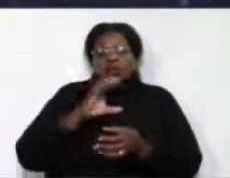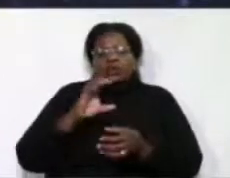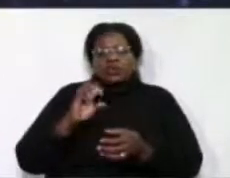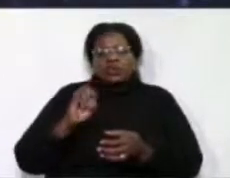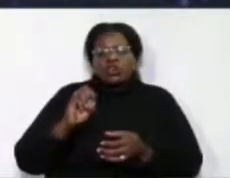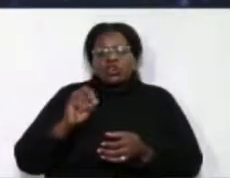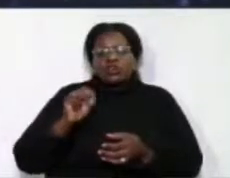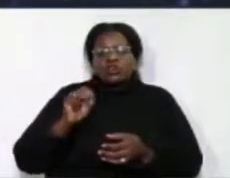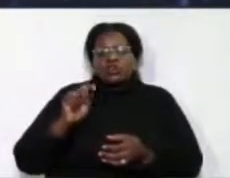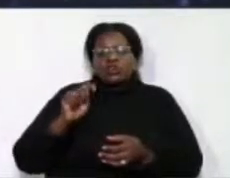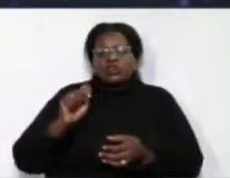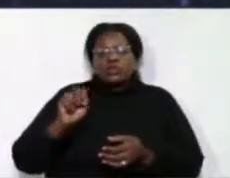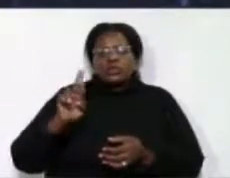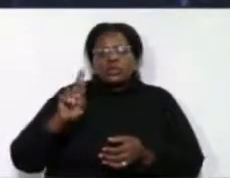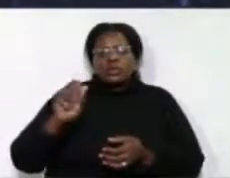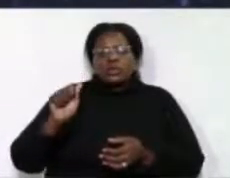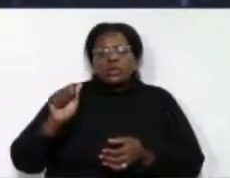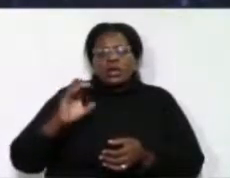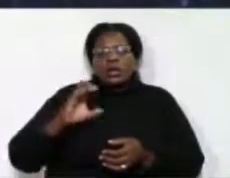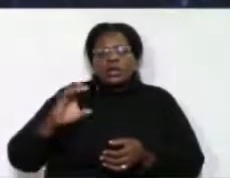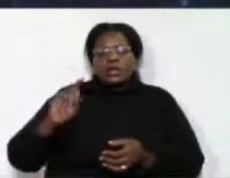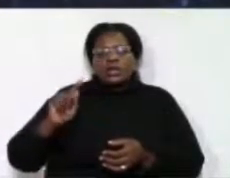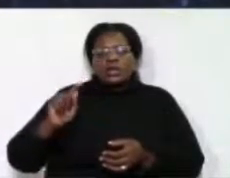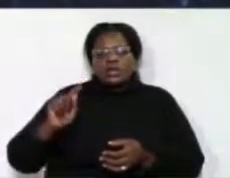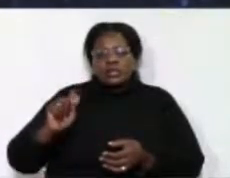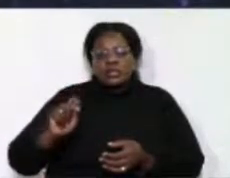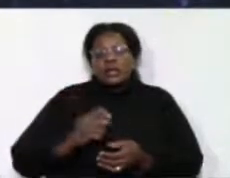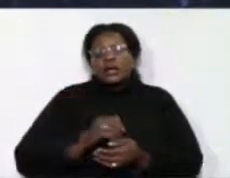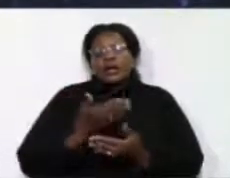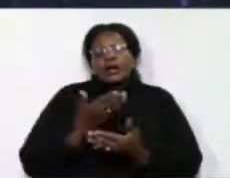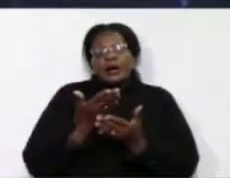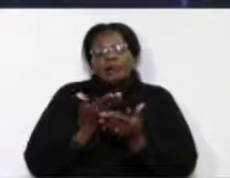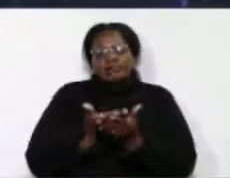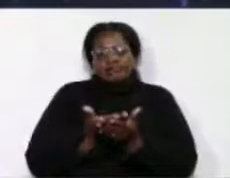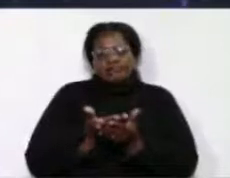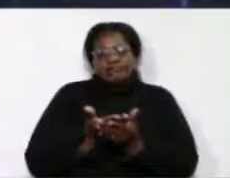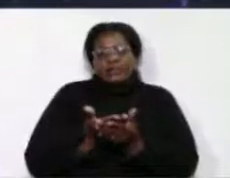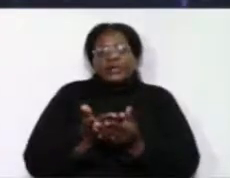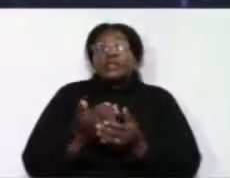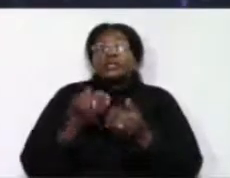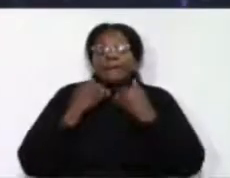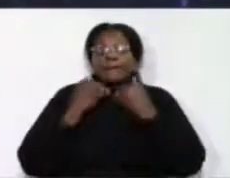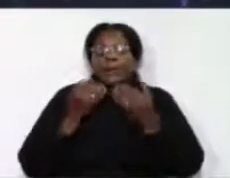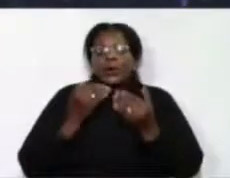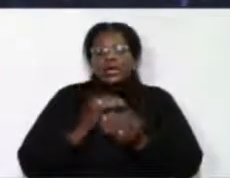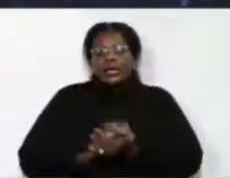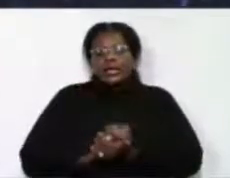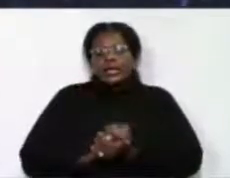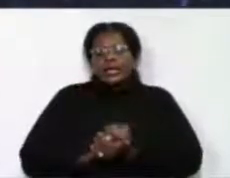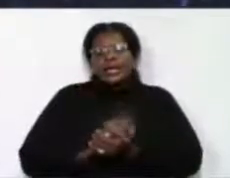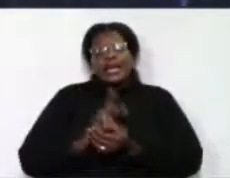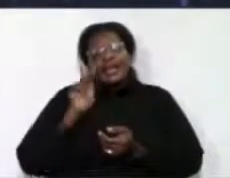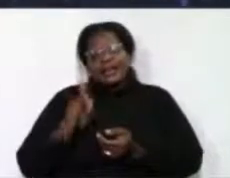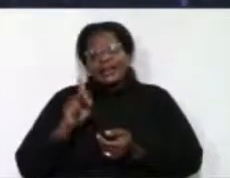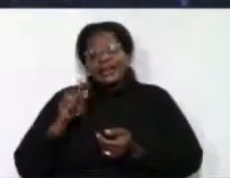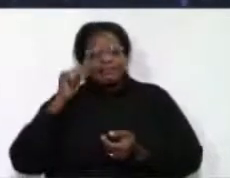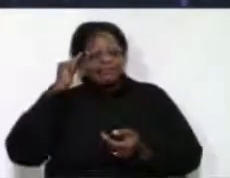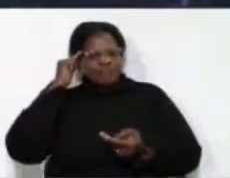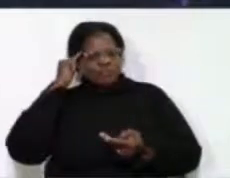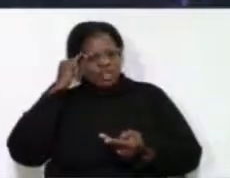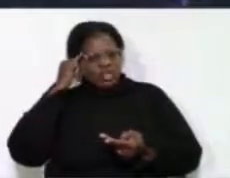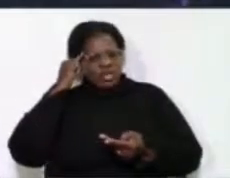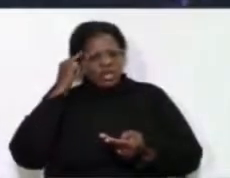conflict and having arbitration are all ways to try and solve it. And I think possibly that dealing